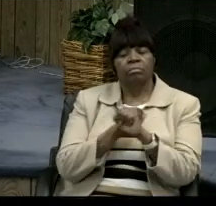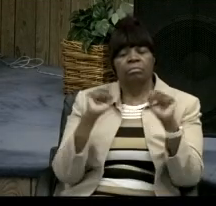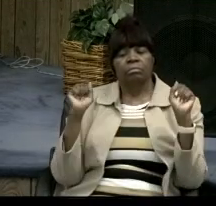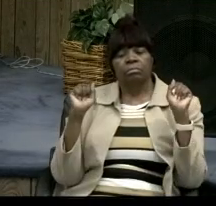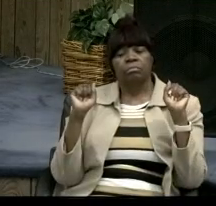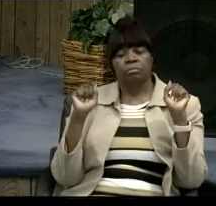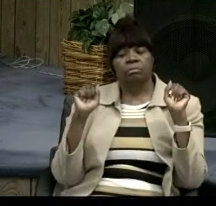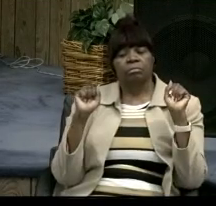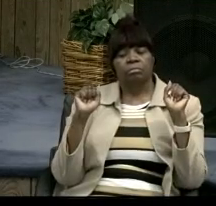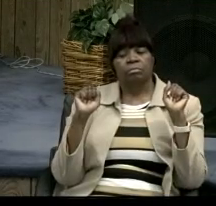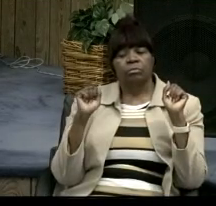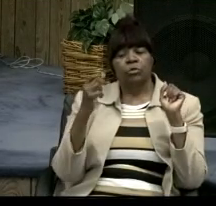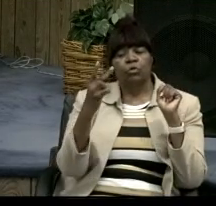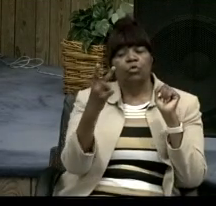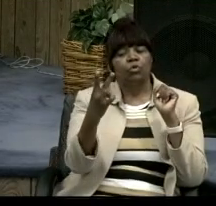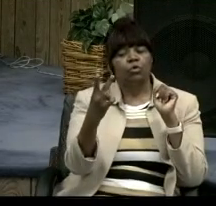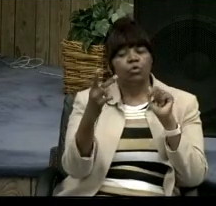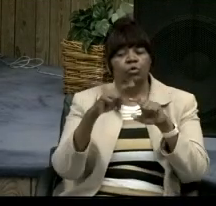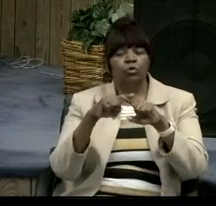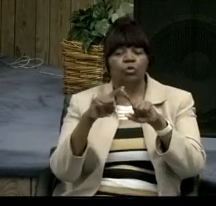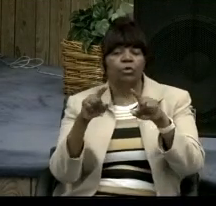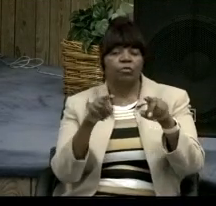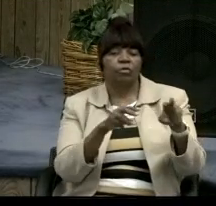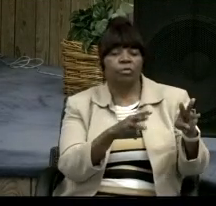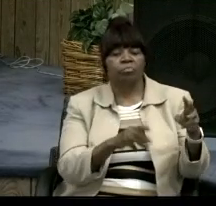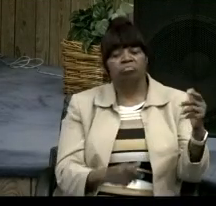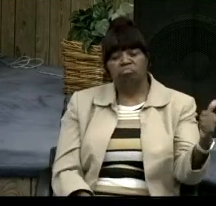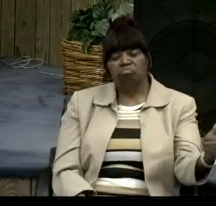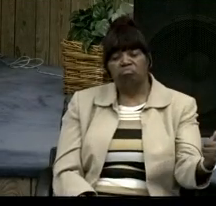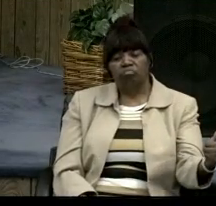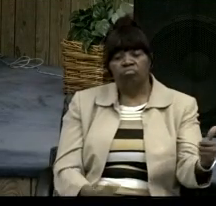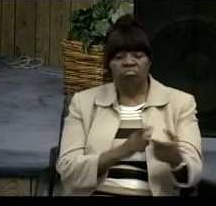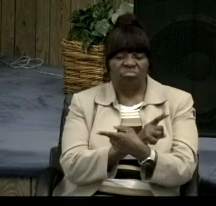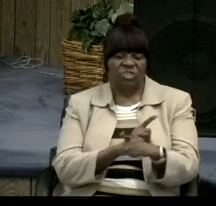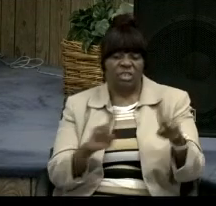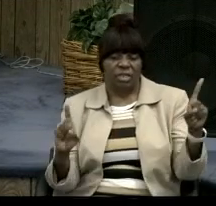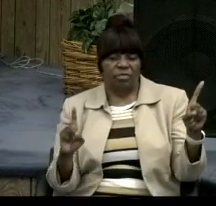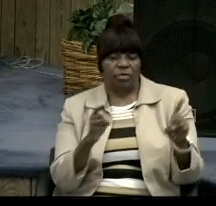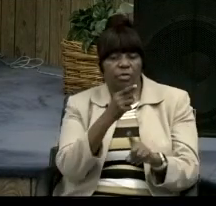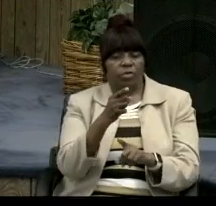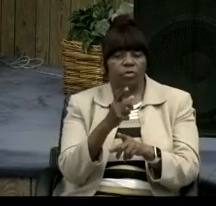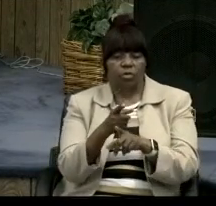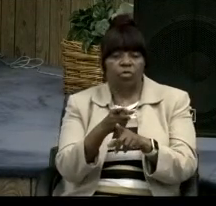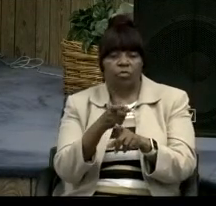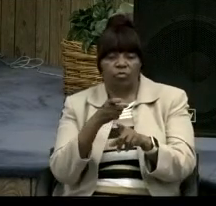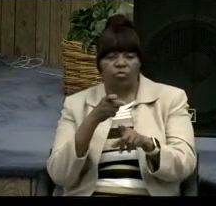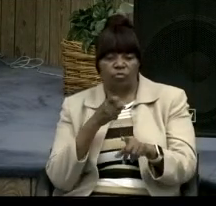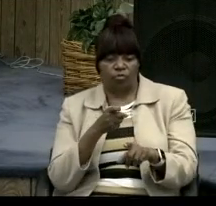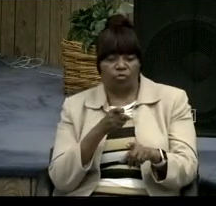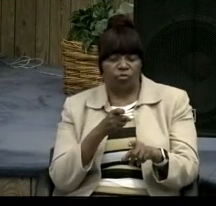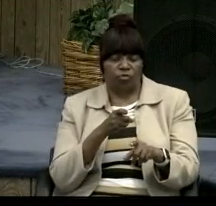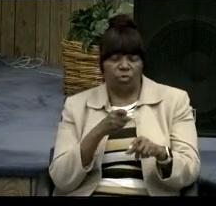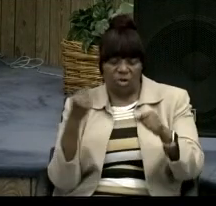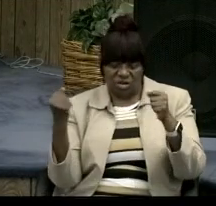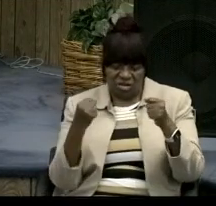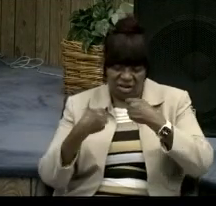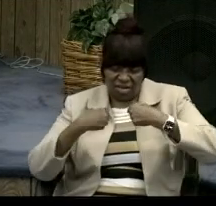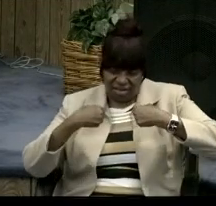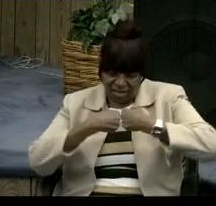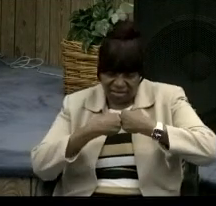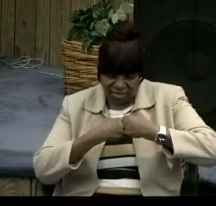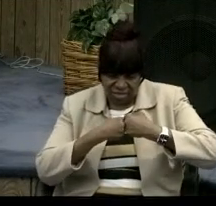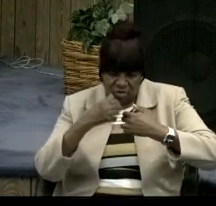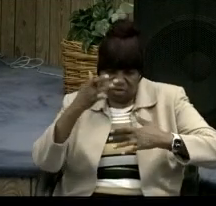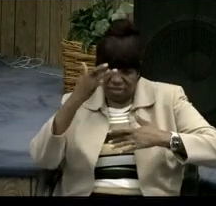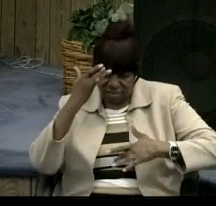Saved, God does in two different ways. Saved may be to deliver you from a car accident, to deliver you from a sickness, to deliver